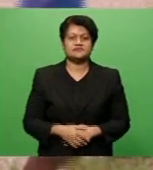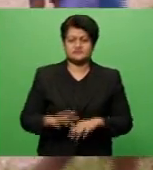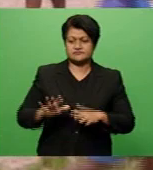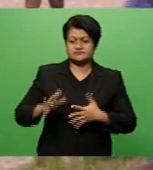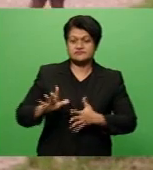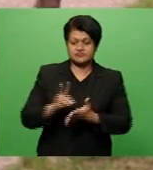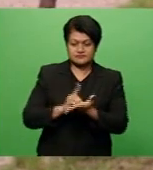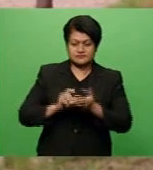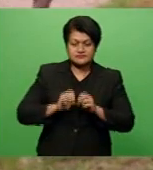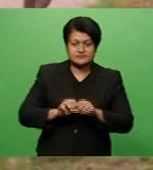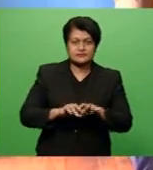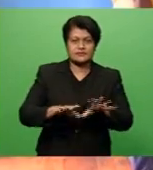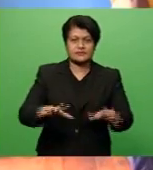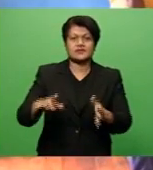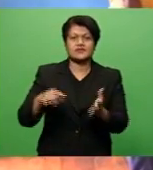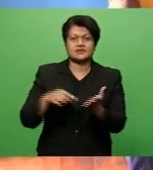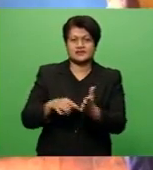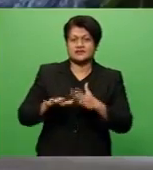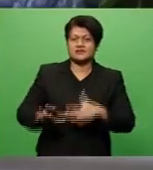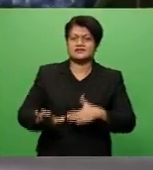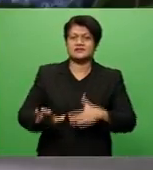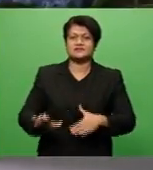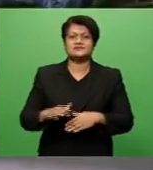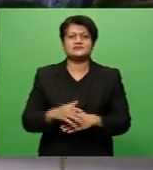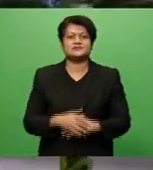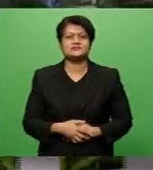Fears of disease outbreak in Levu.